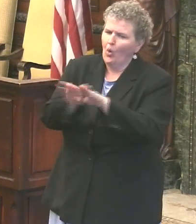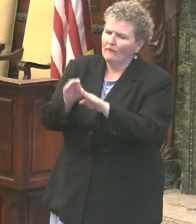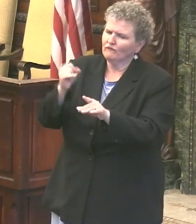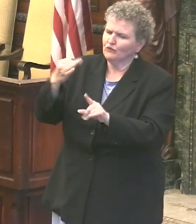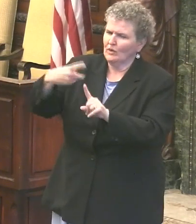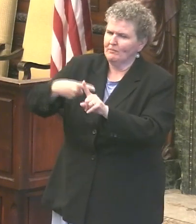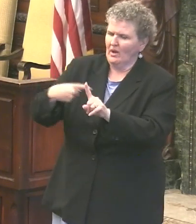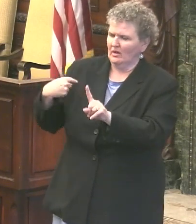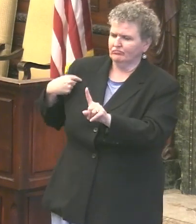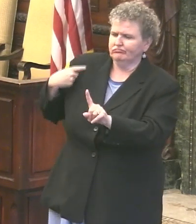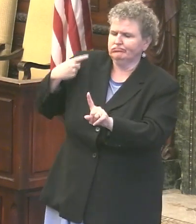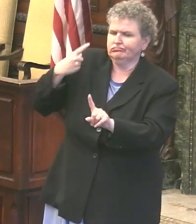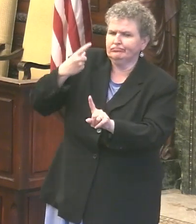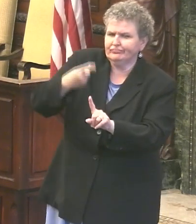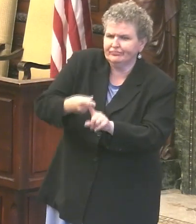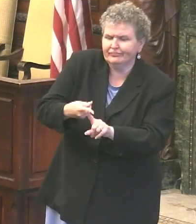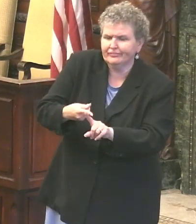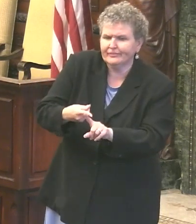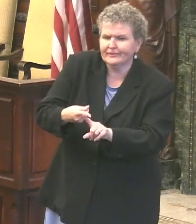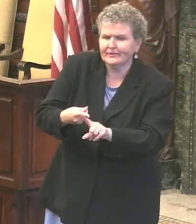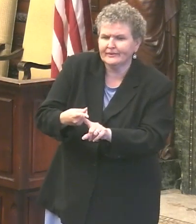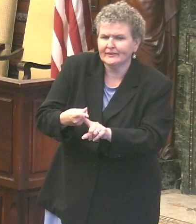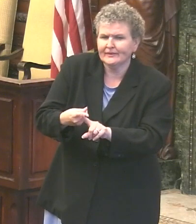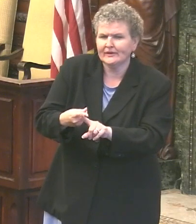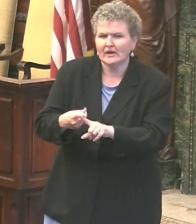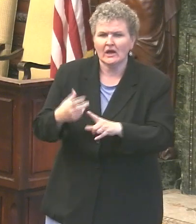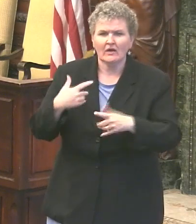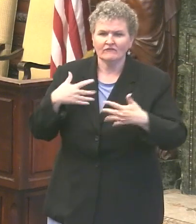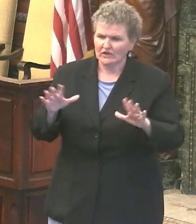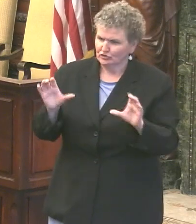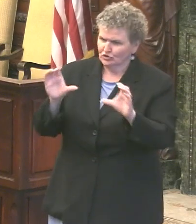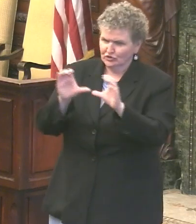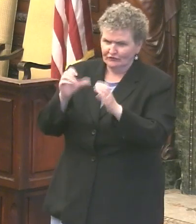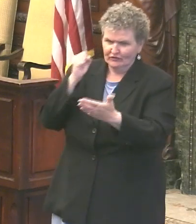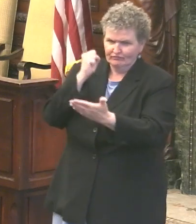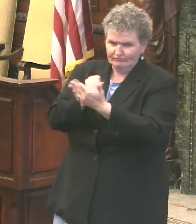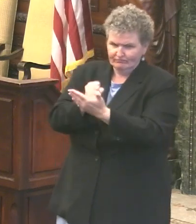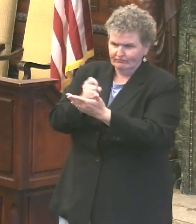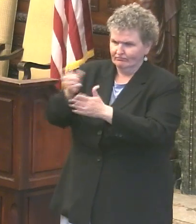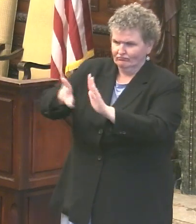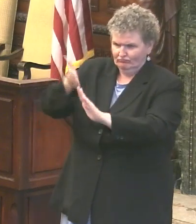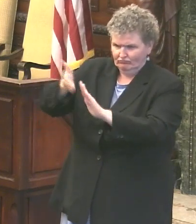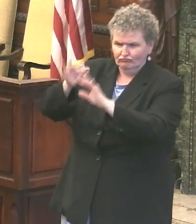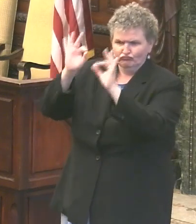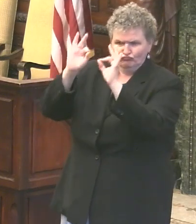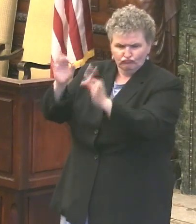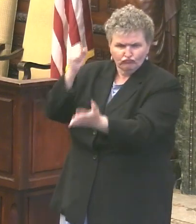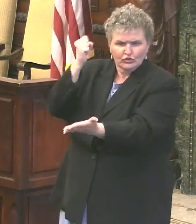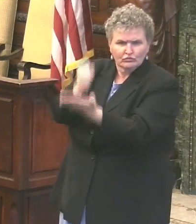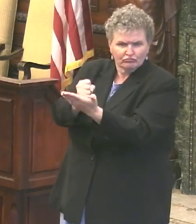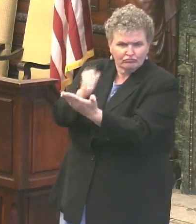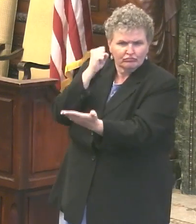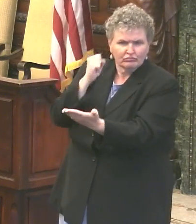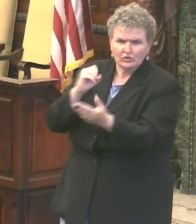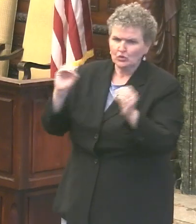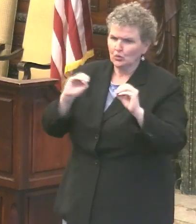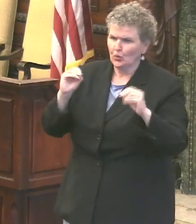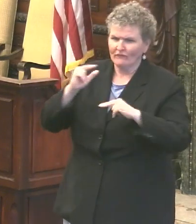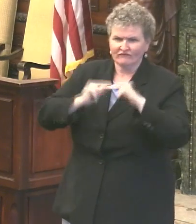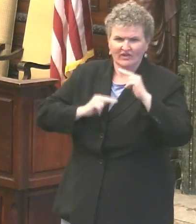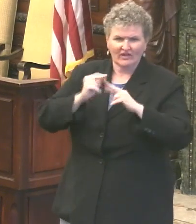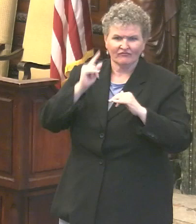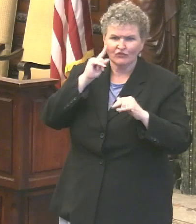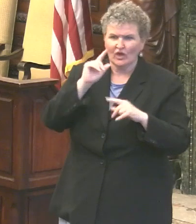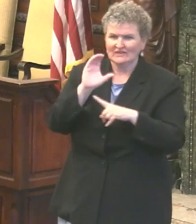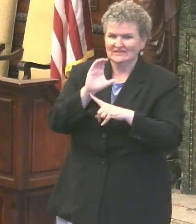It has certainly been certified and was prepared to be operationalized. None of our facilities, except for CFCF, have